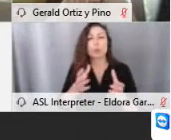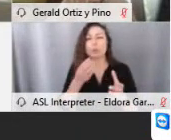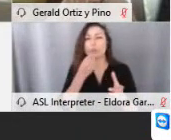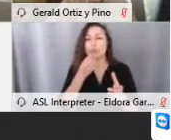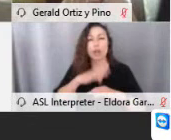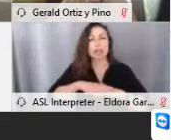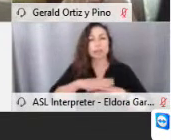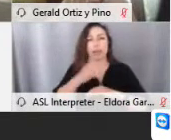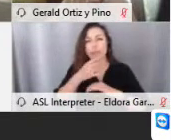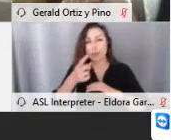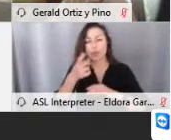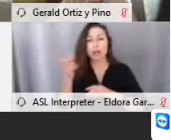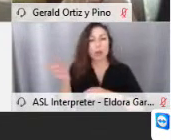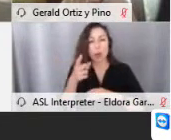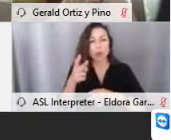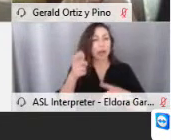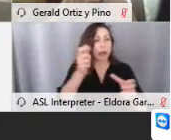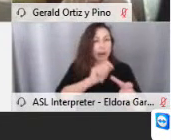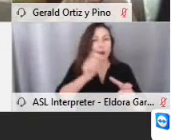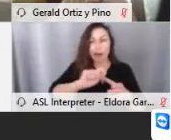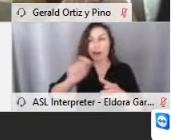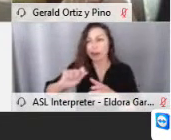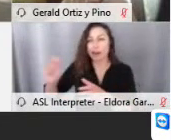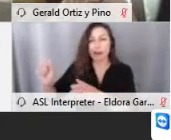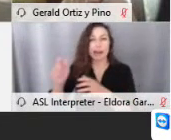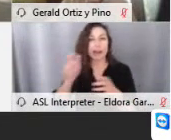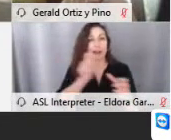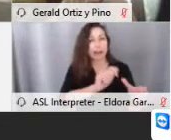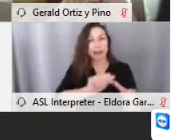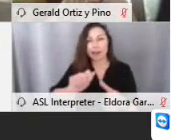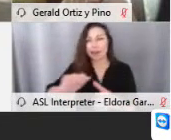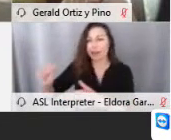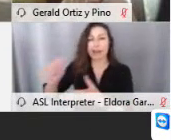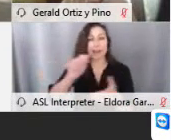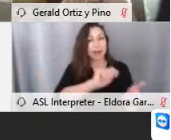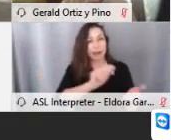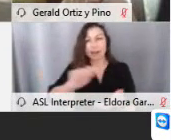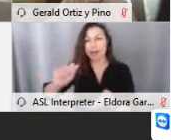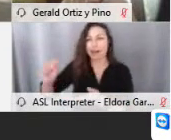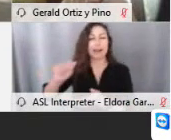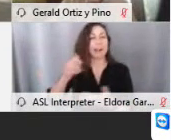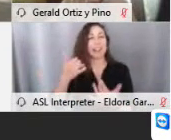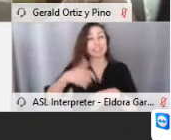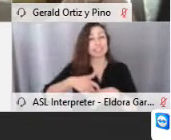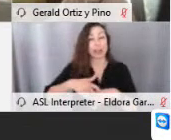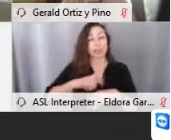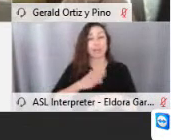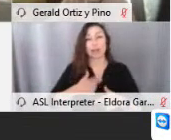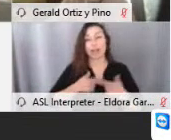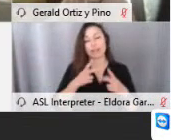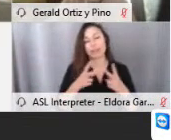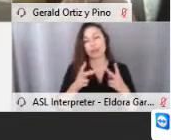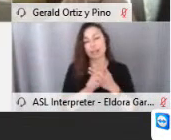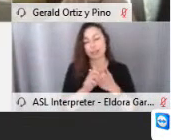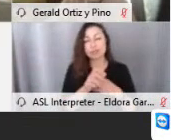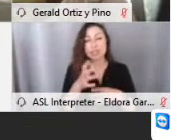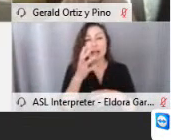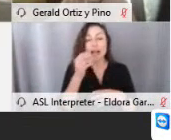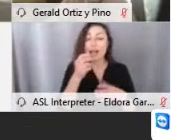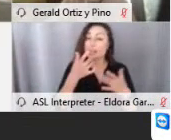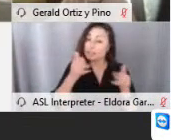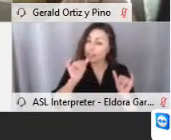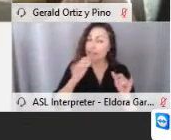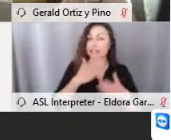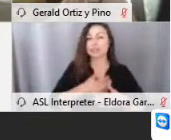a table where everybody goes and picks their food up. That's, at least during this time of our lives, it's a little dangerous. And then